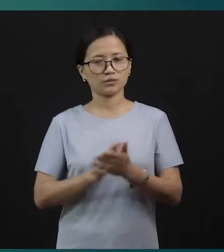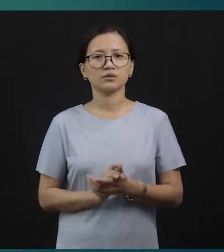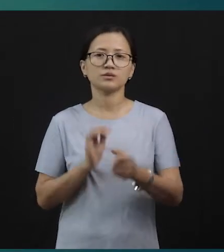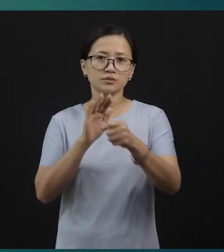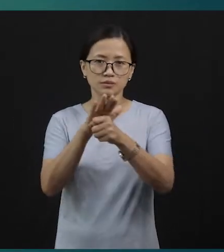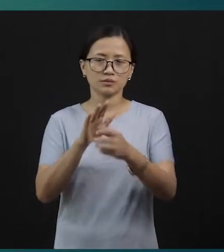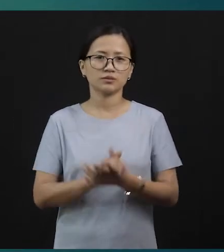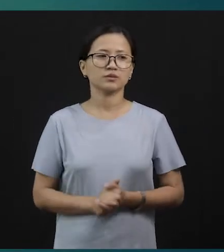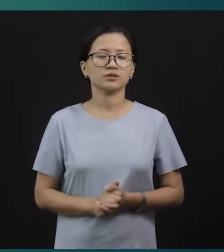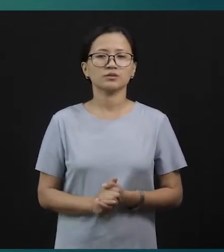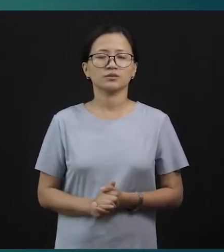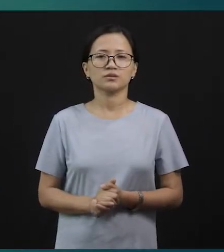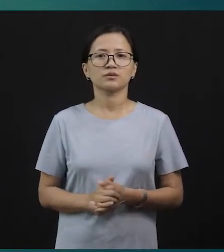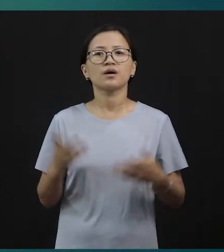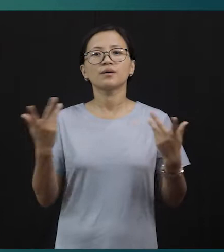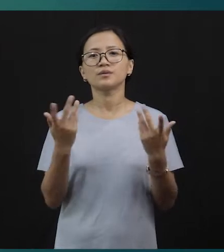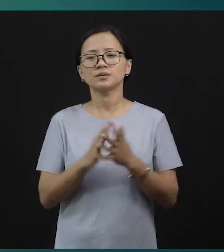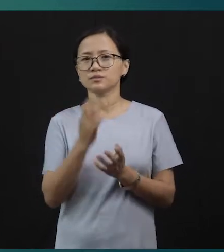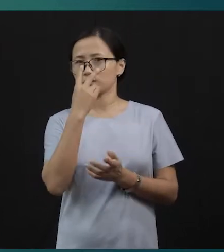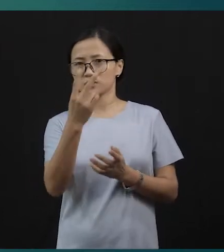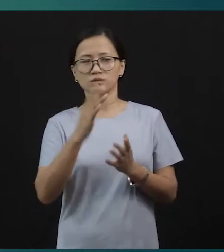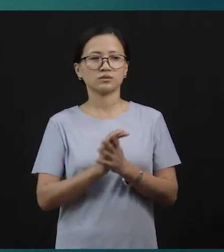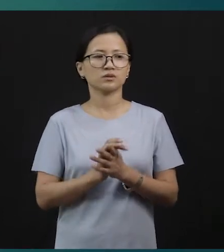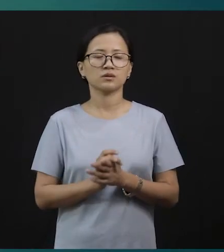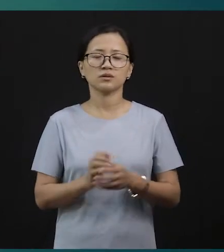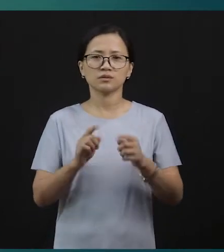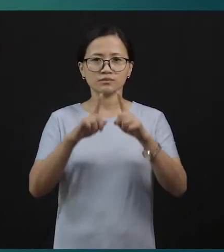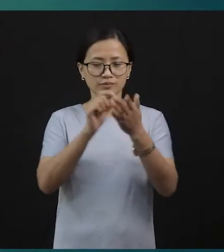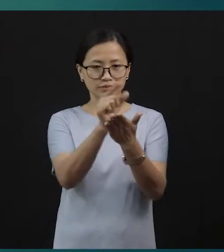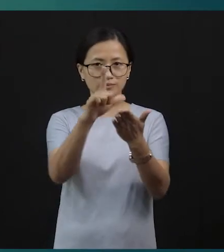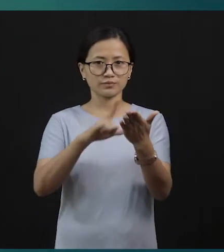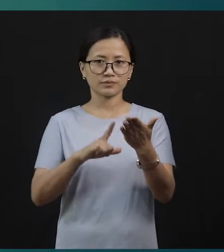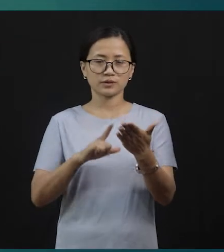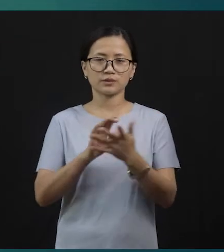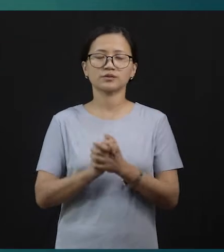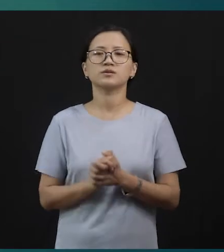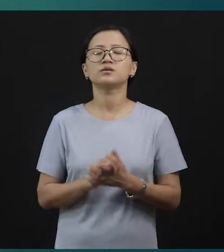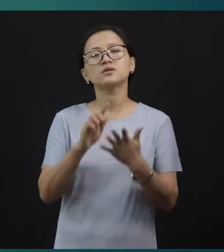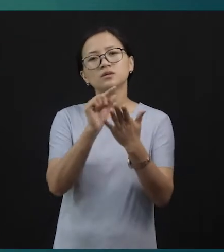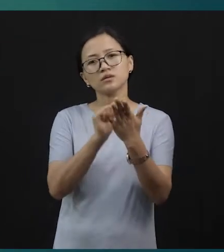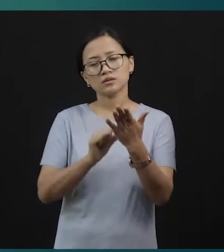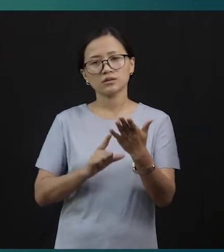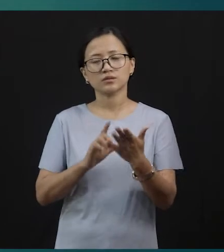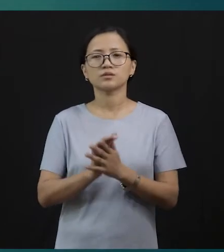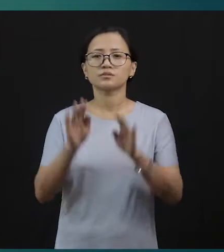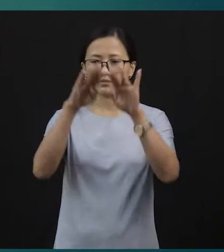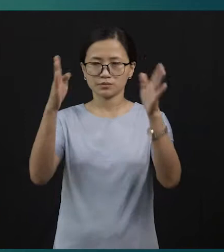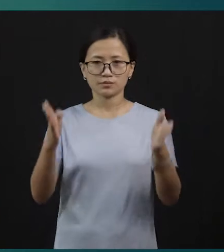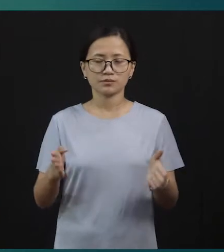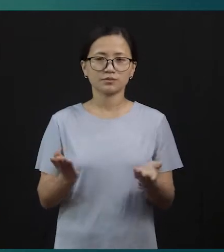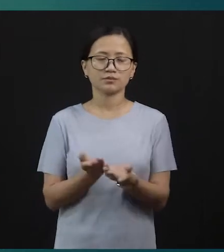Okay? See, yes, what you pictured is right. This is a post box, or it can be also called a letterbox.